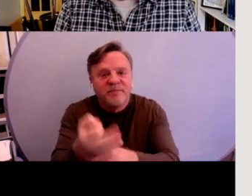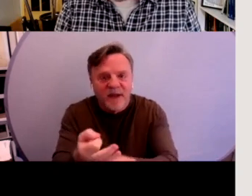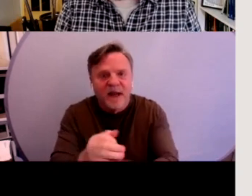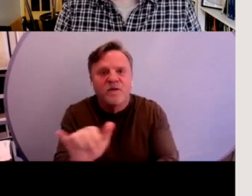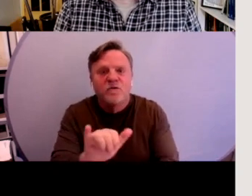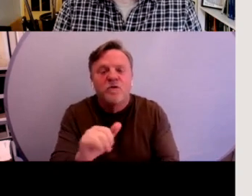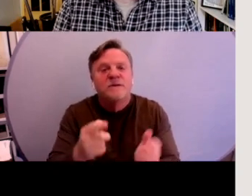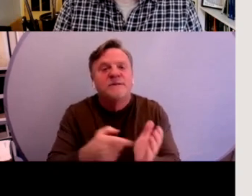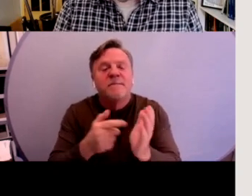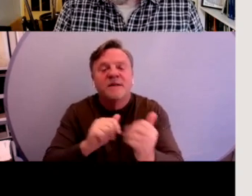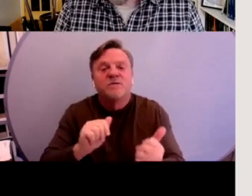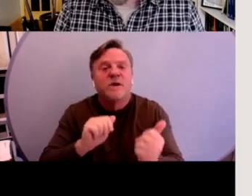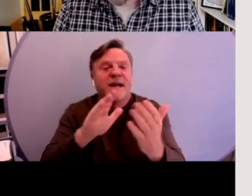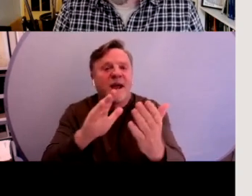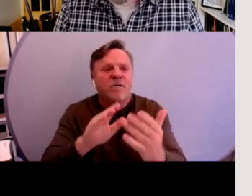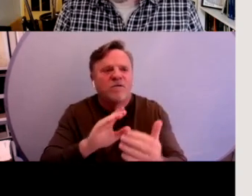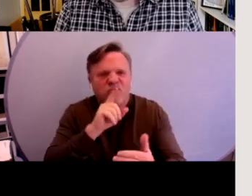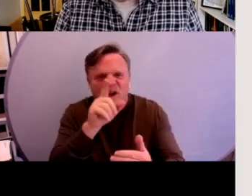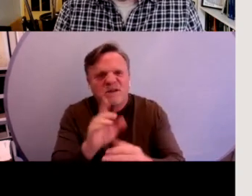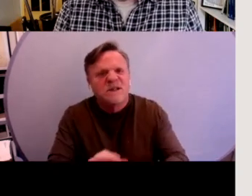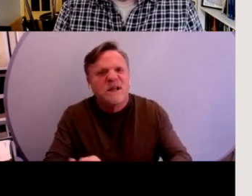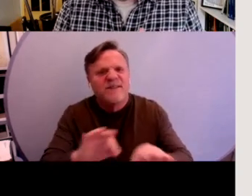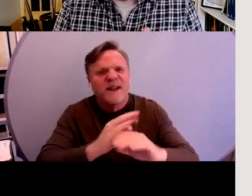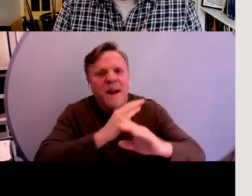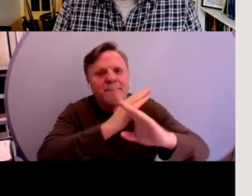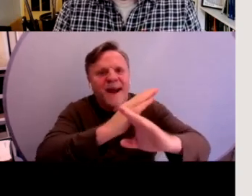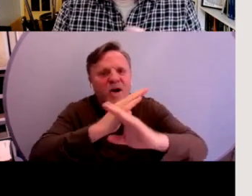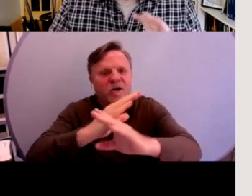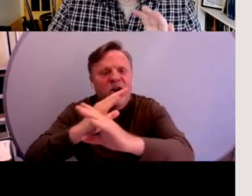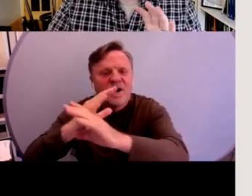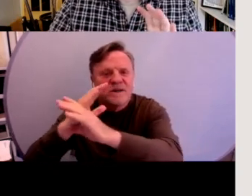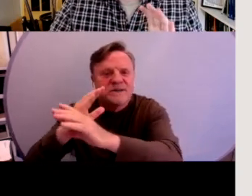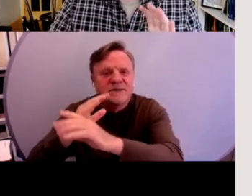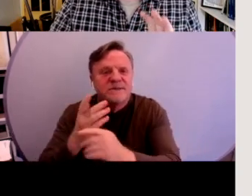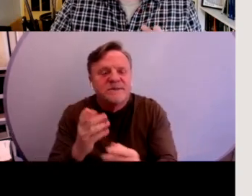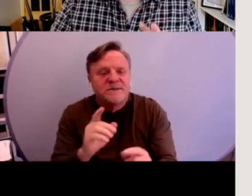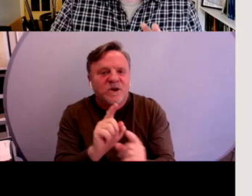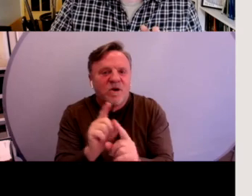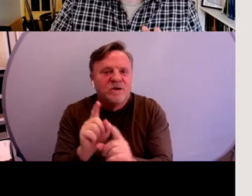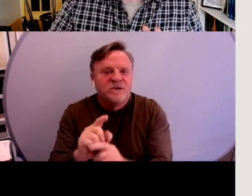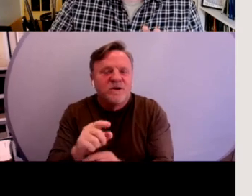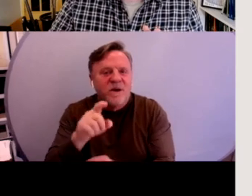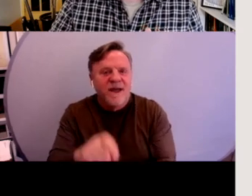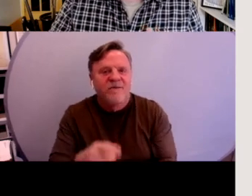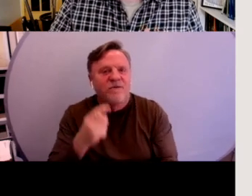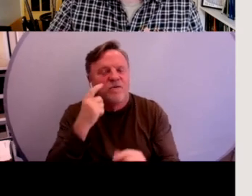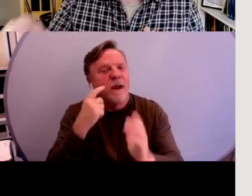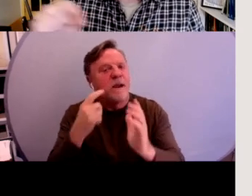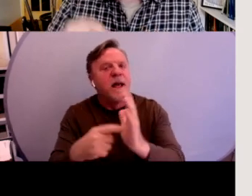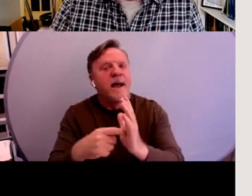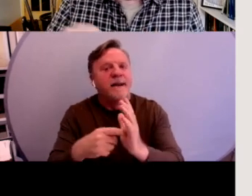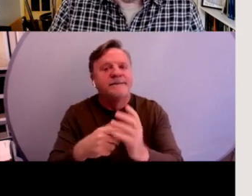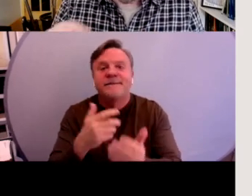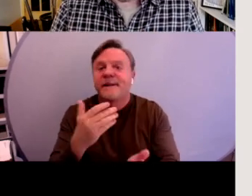sometimes we encounter really significant barriers. And so we also need to recognize that maybe I can't solve this on my